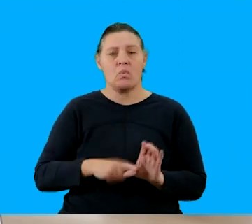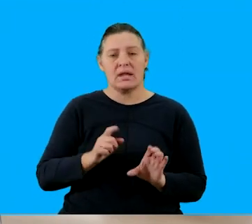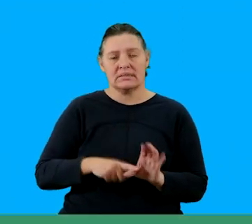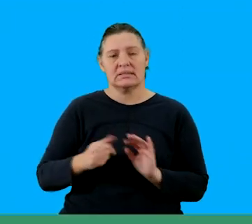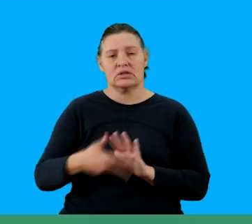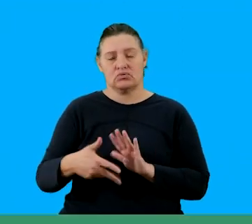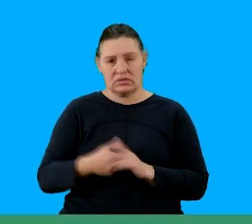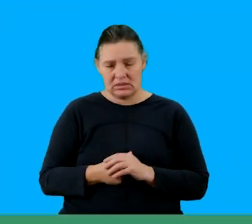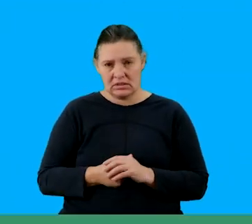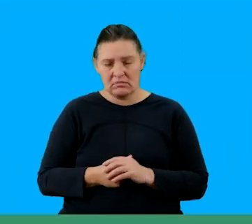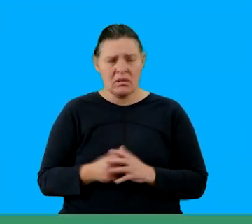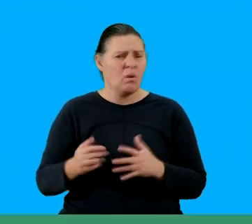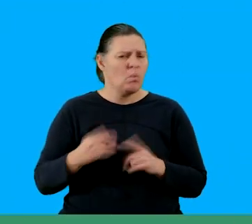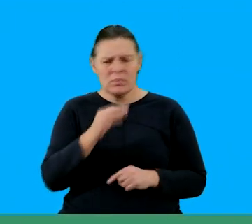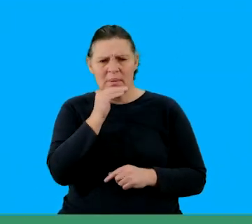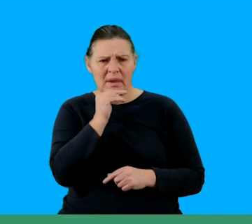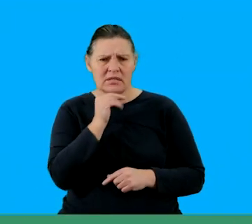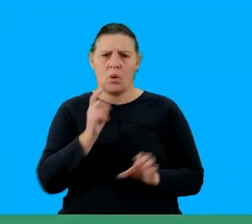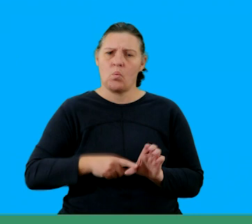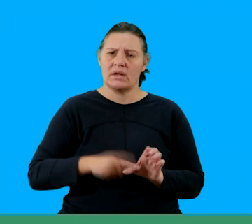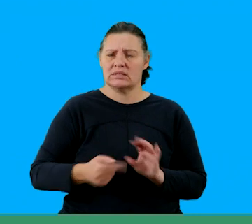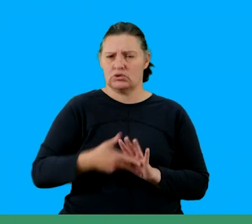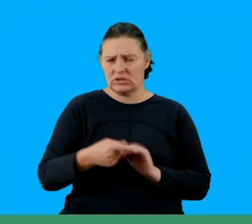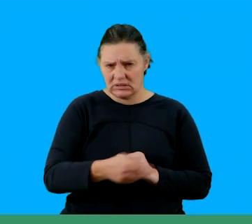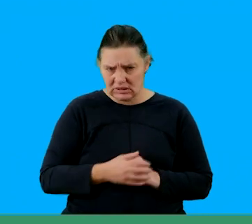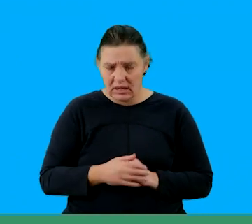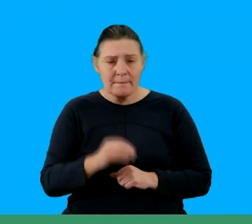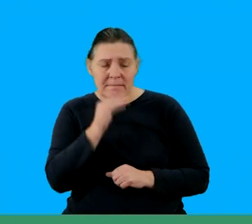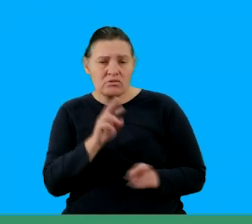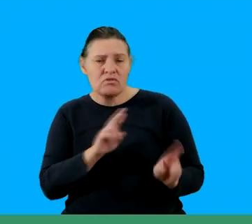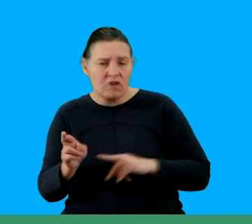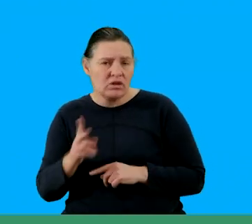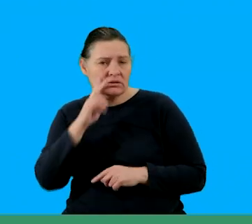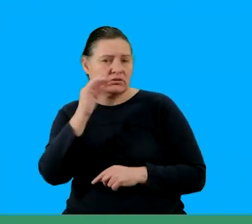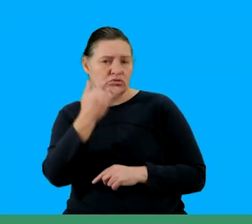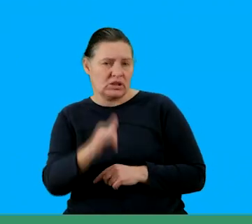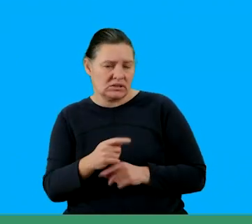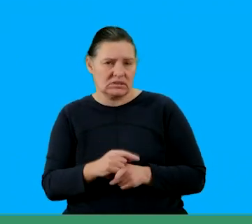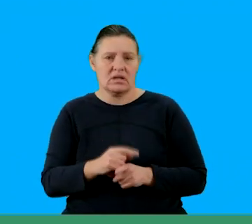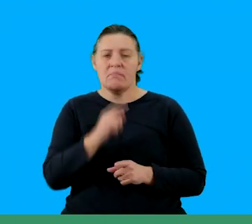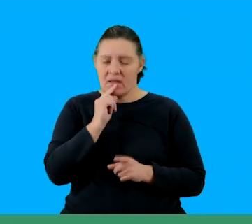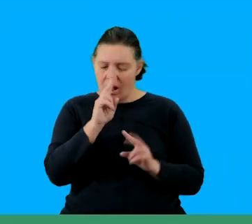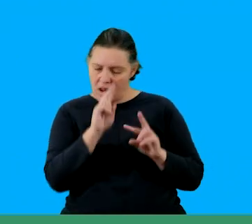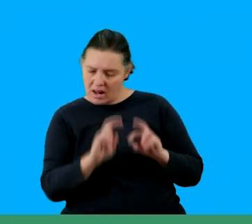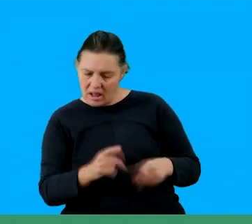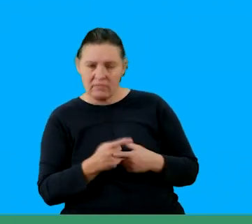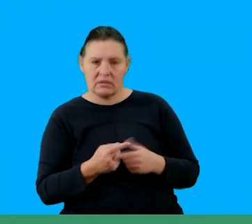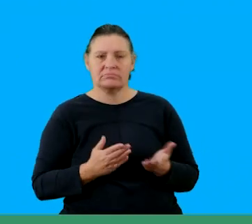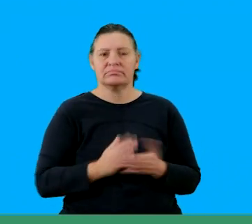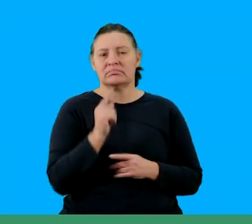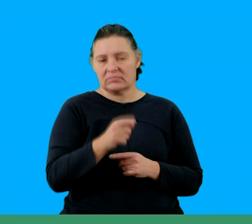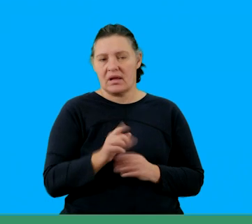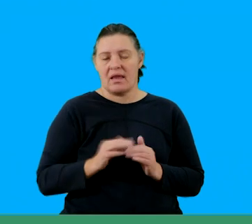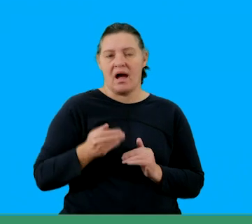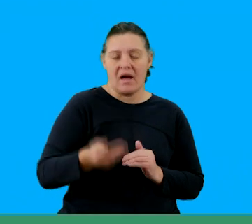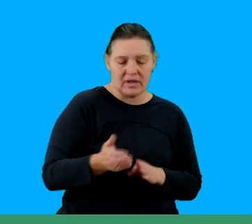quality assurance. What do we mean with quality assurance now? It refers to checks carried out during